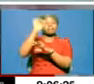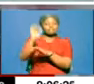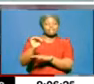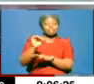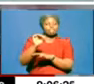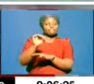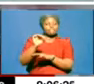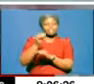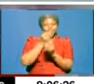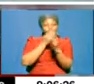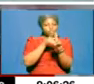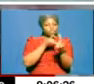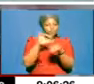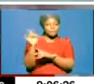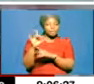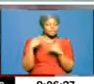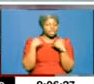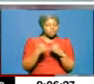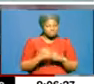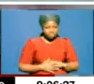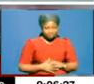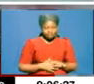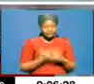Health. From the latest cases,